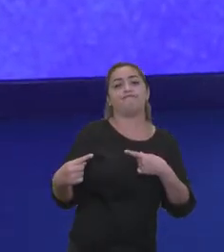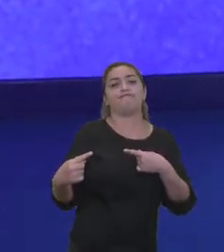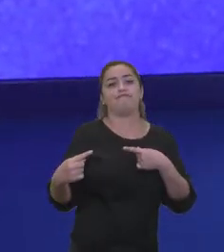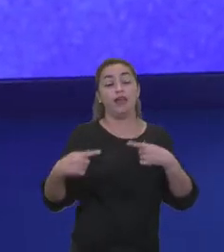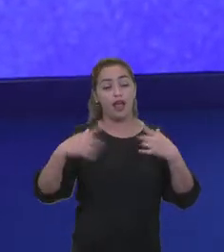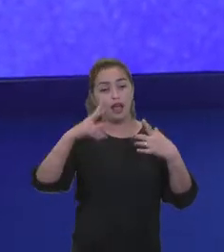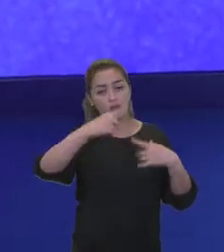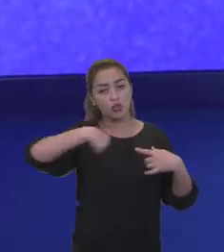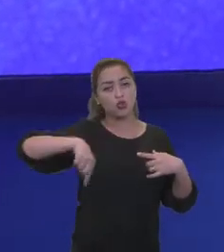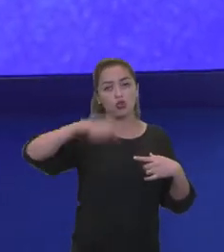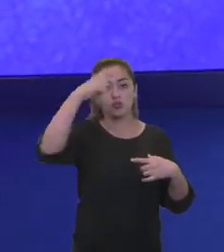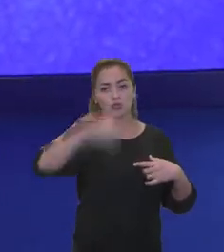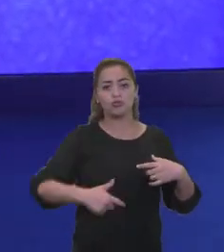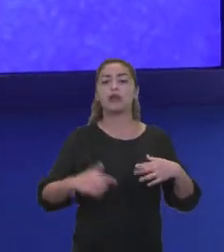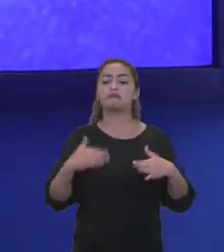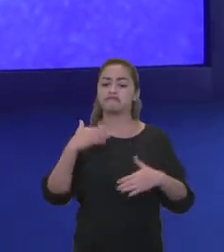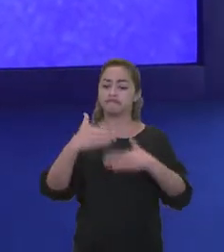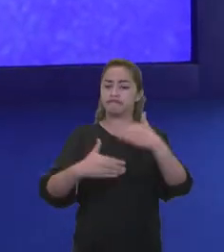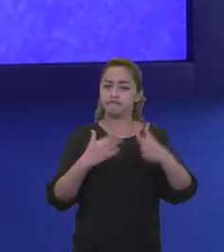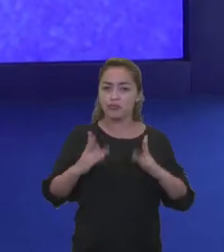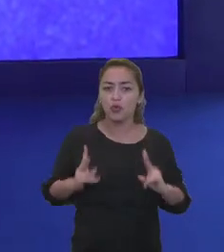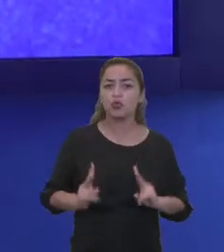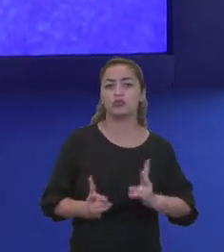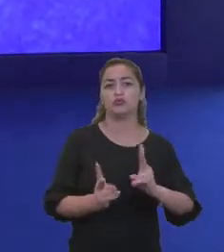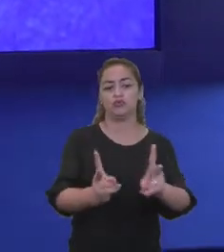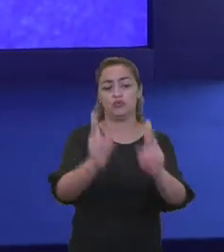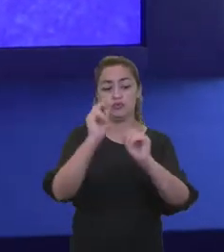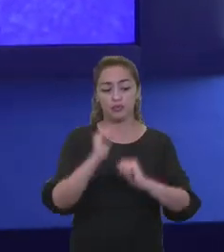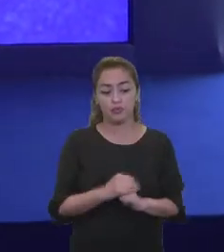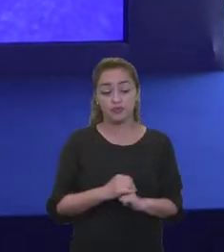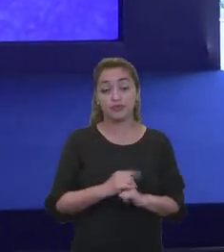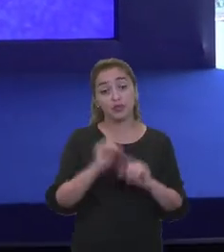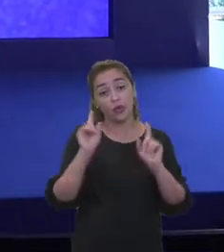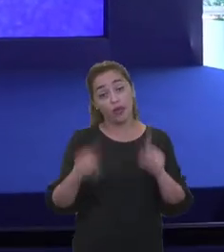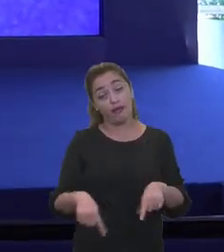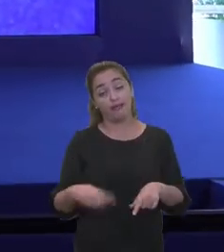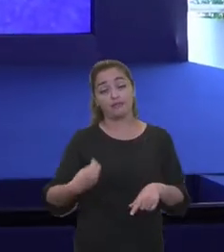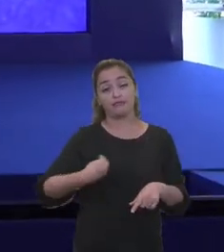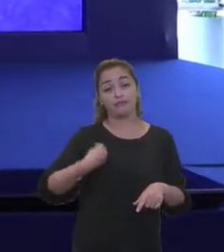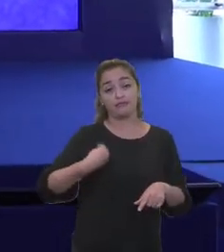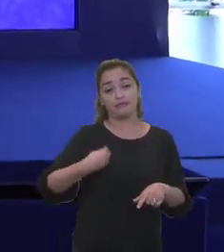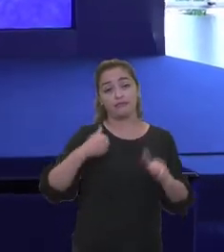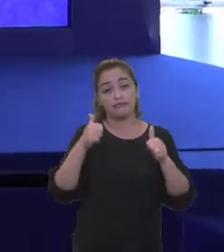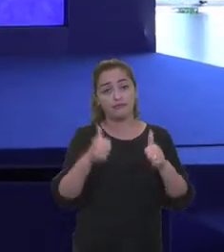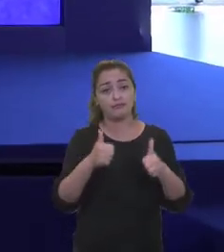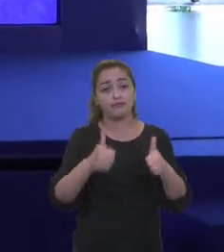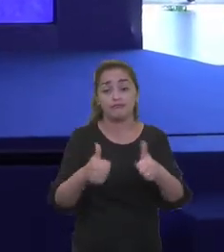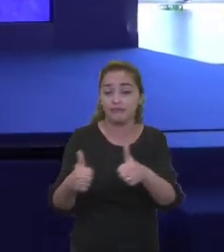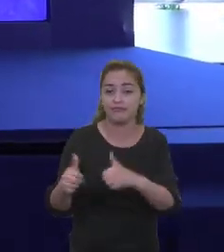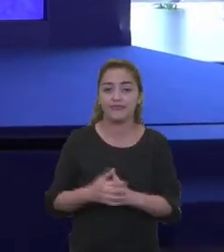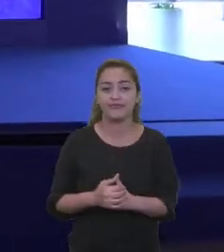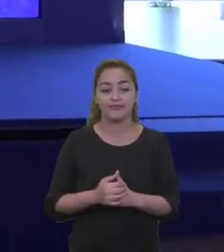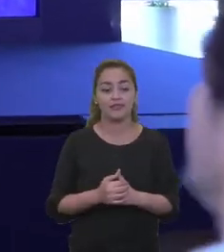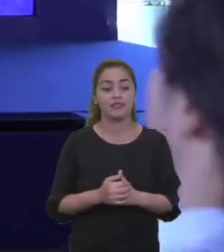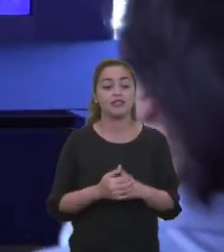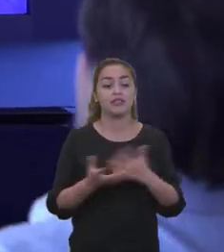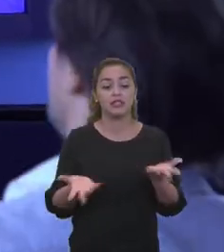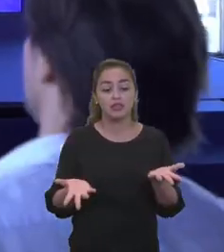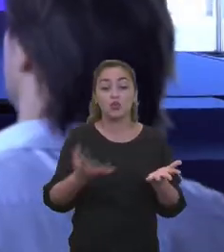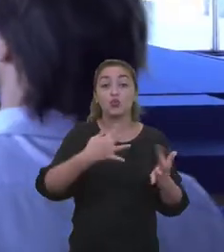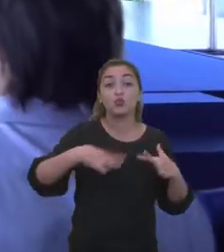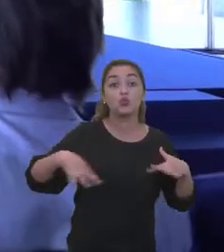our beliefs into pushing forward. This internal view, but then we have all